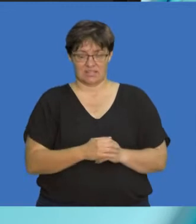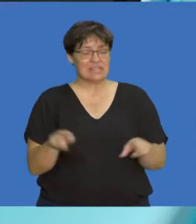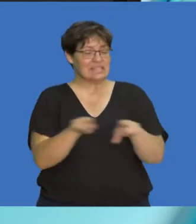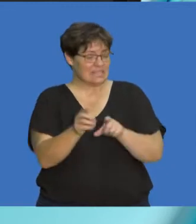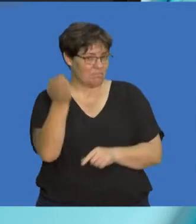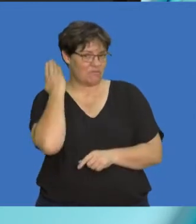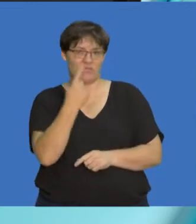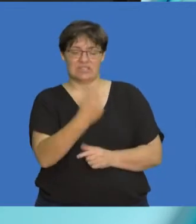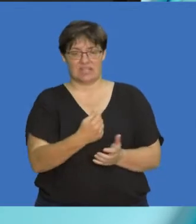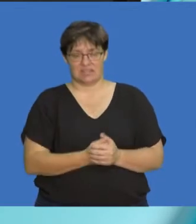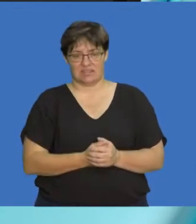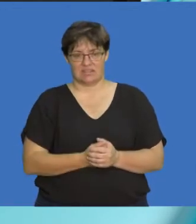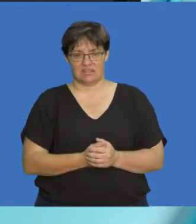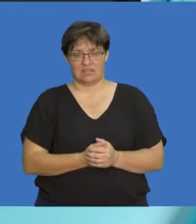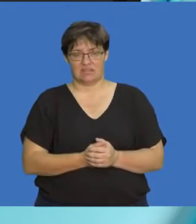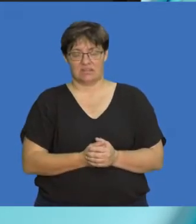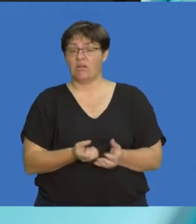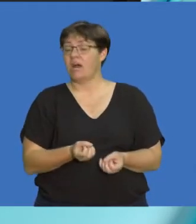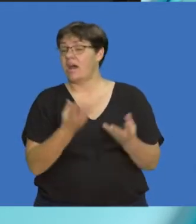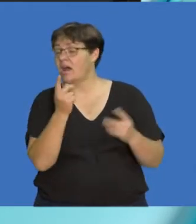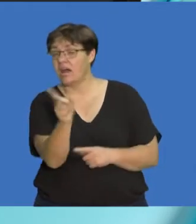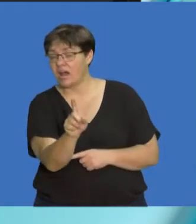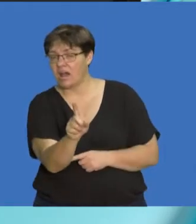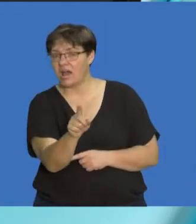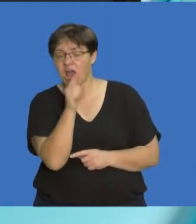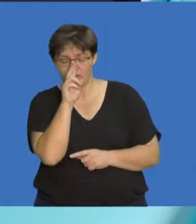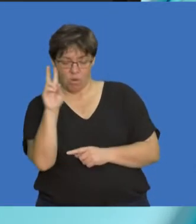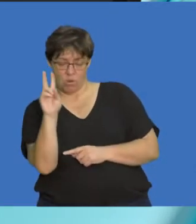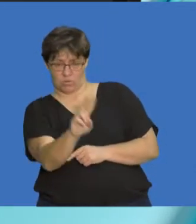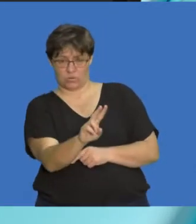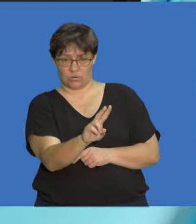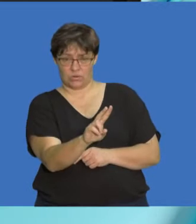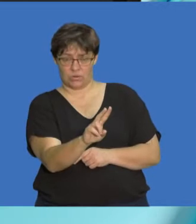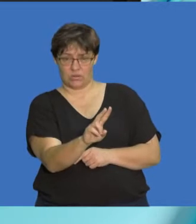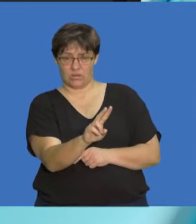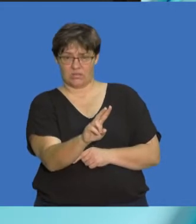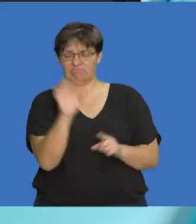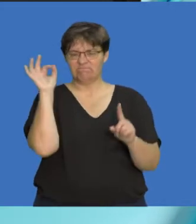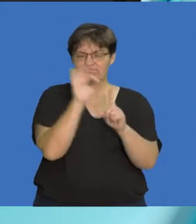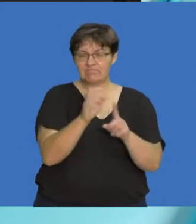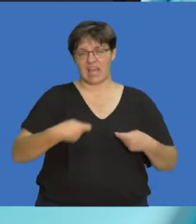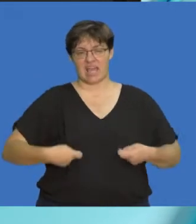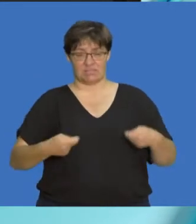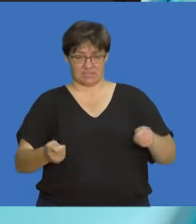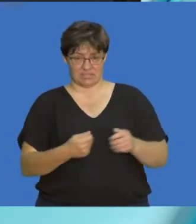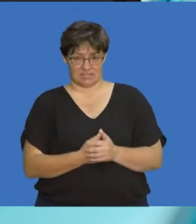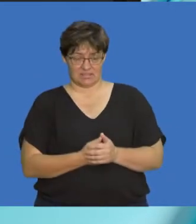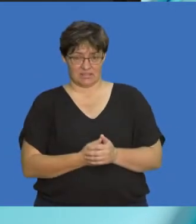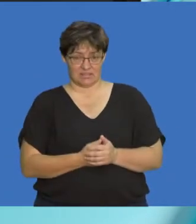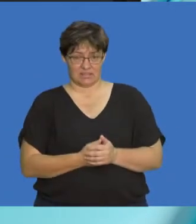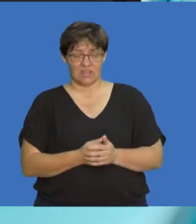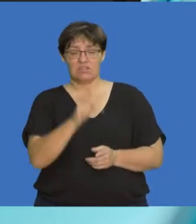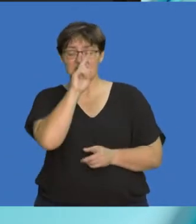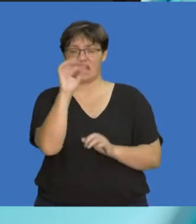on, a giveaway is the moment you're looking at a particular expense and you see the word